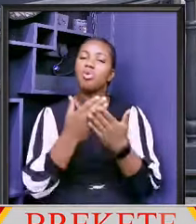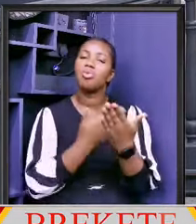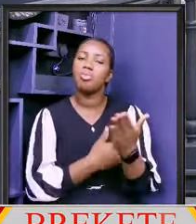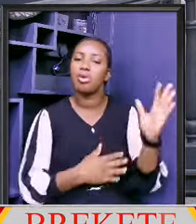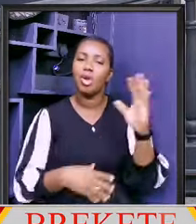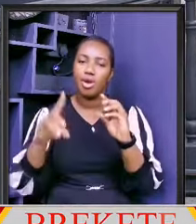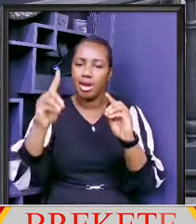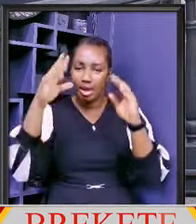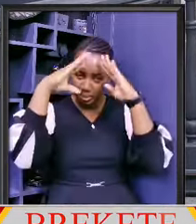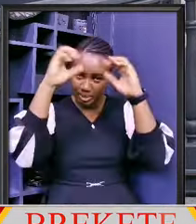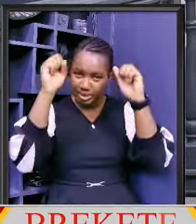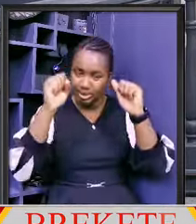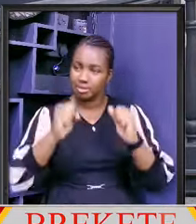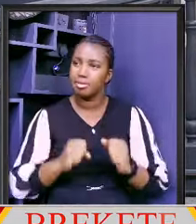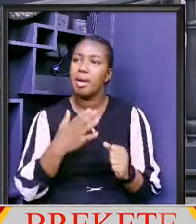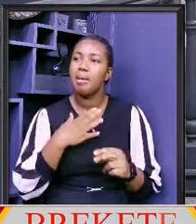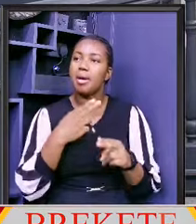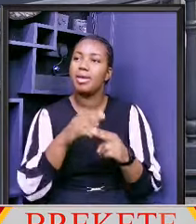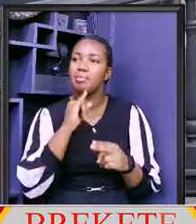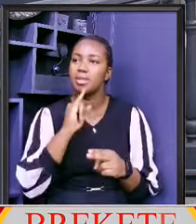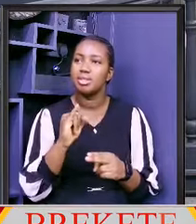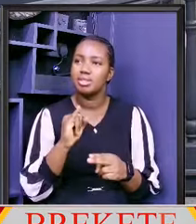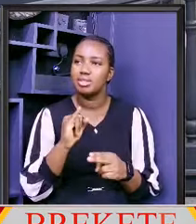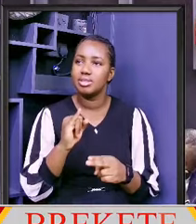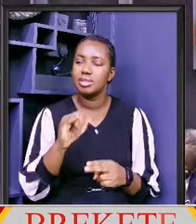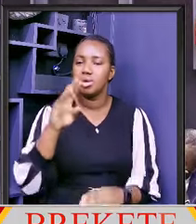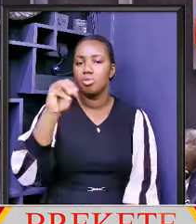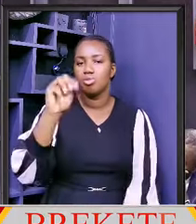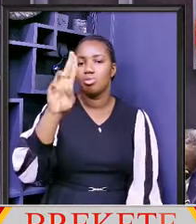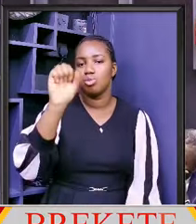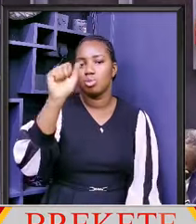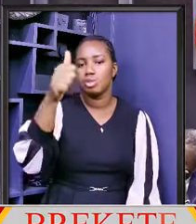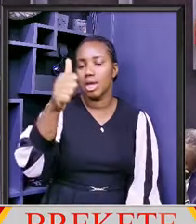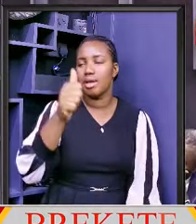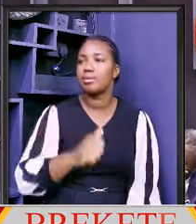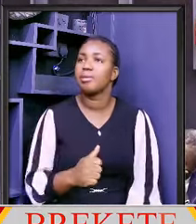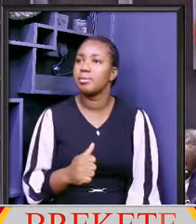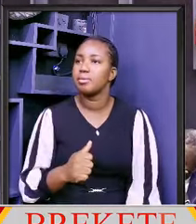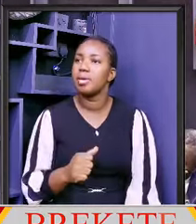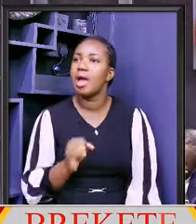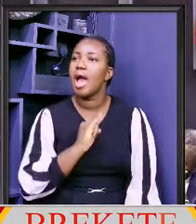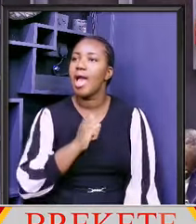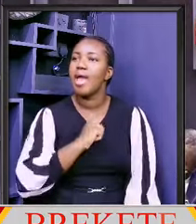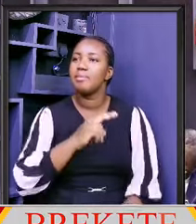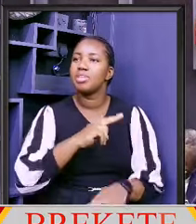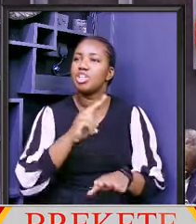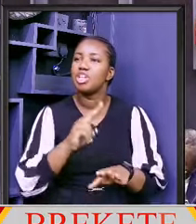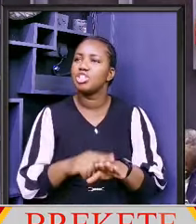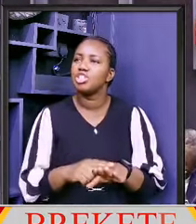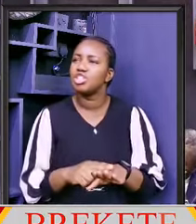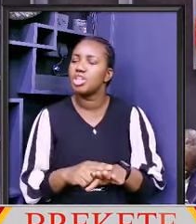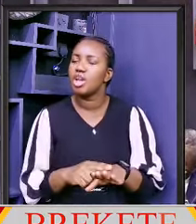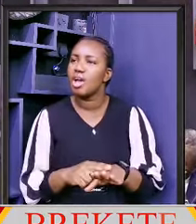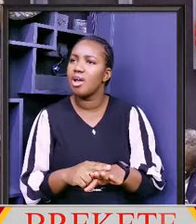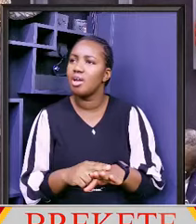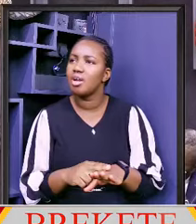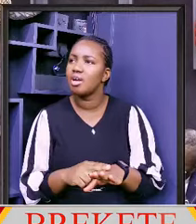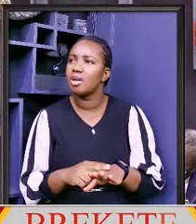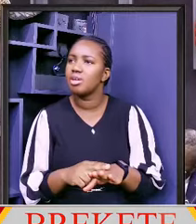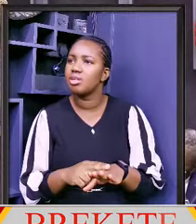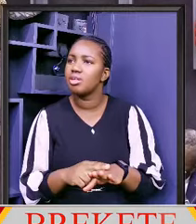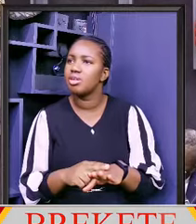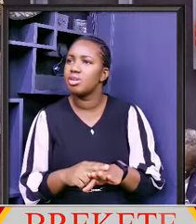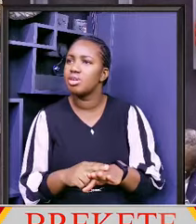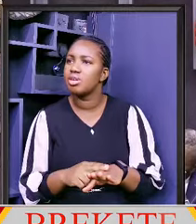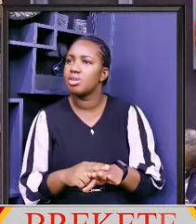morning, ordinary president. My name is Comrade Musa Ibrahim Yelo Ancho. I'm the national welfare. I'm from Kaduna. State.